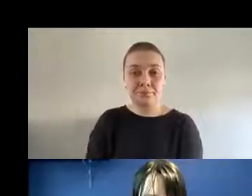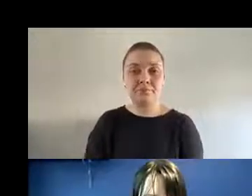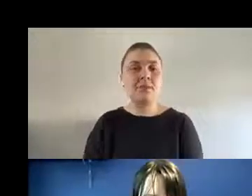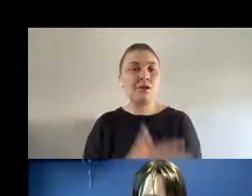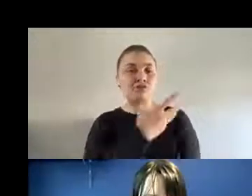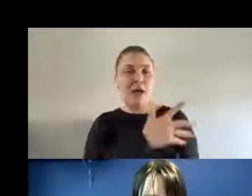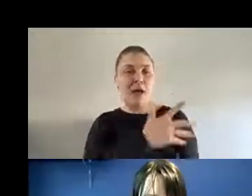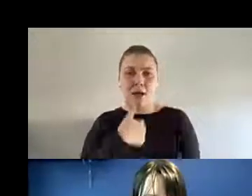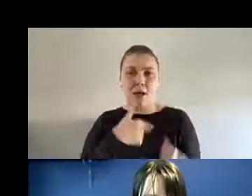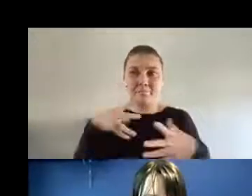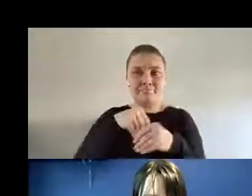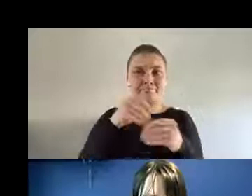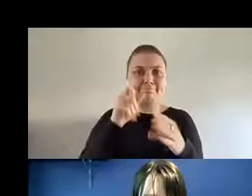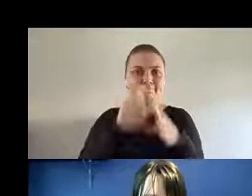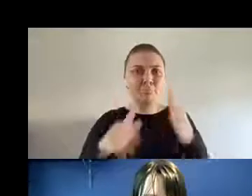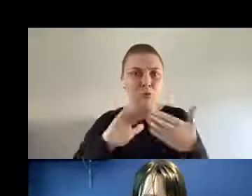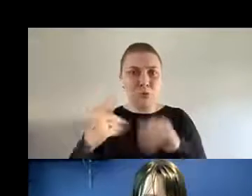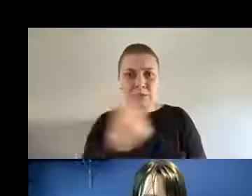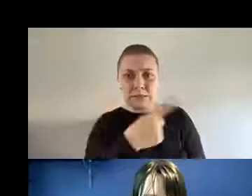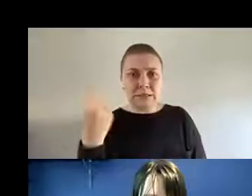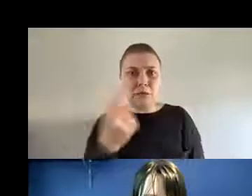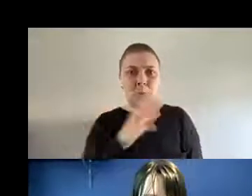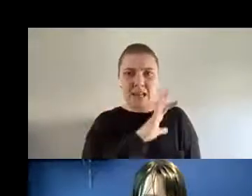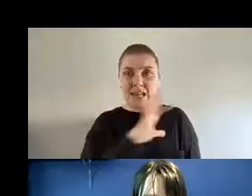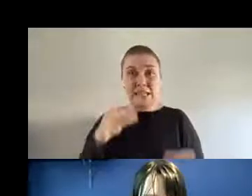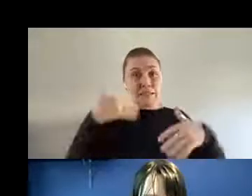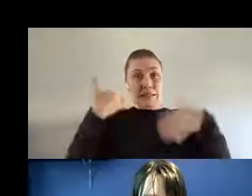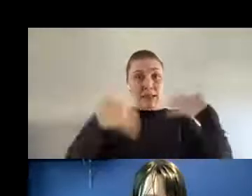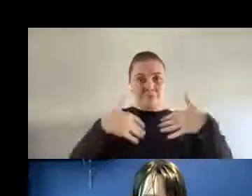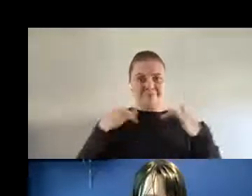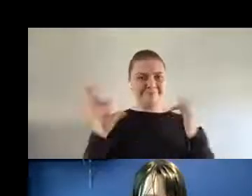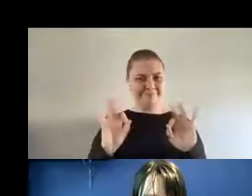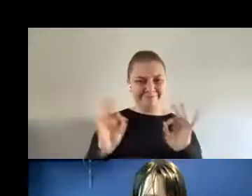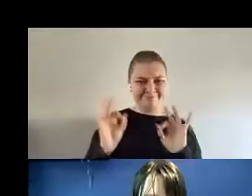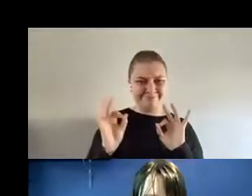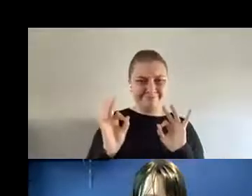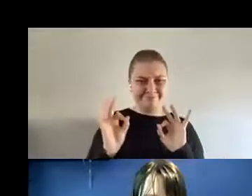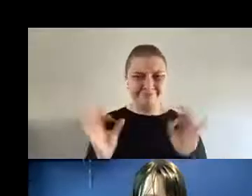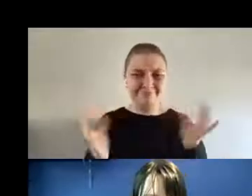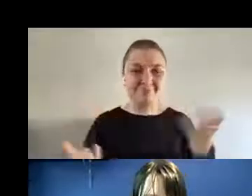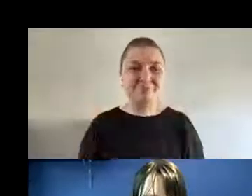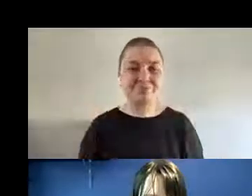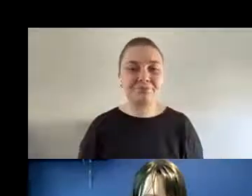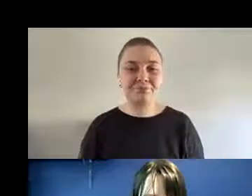disability community. We all know that we don't suffer really. And